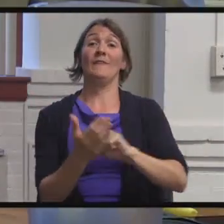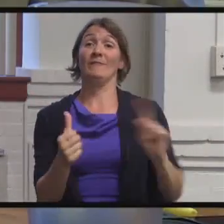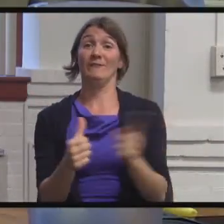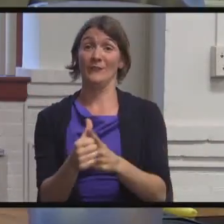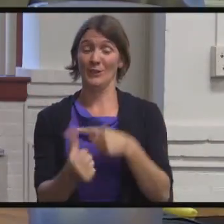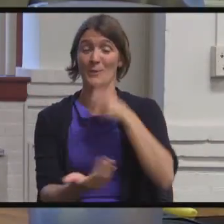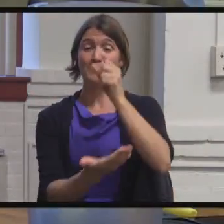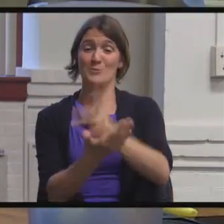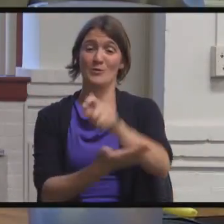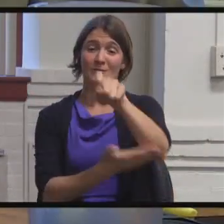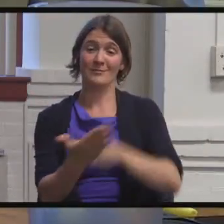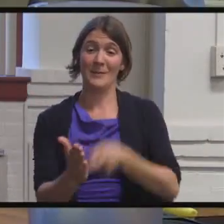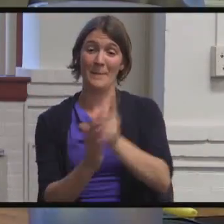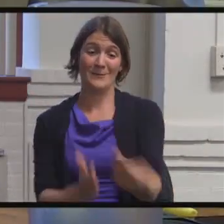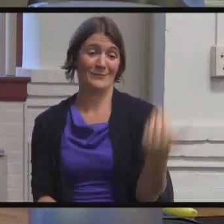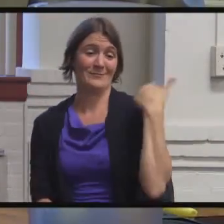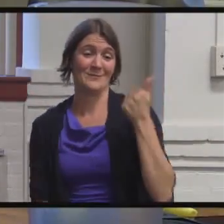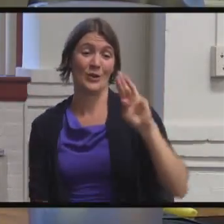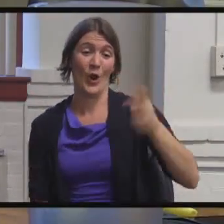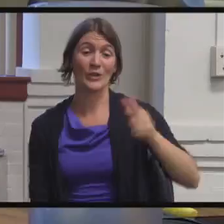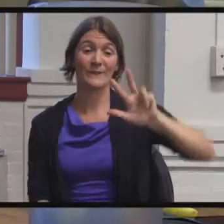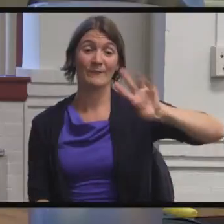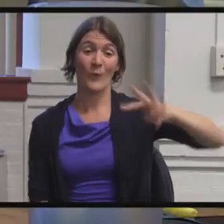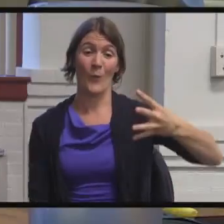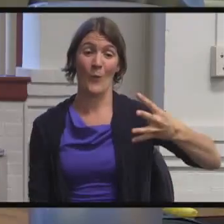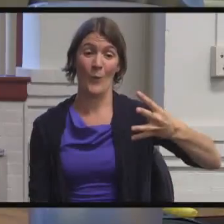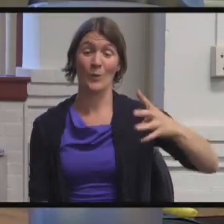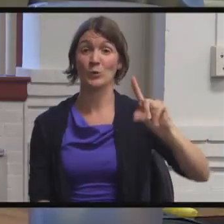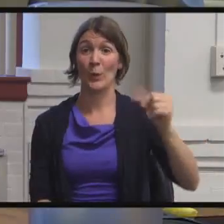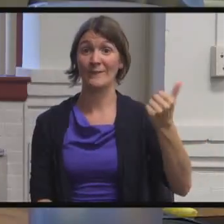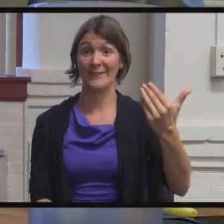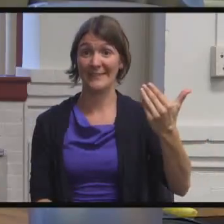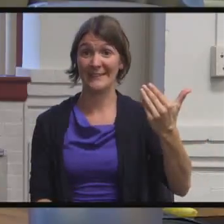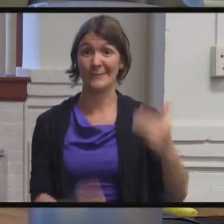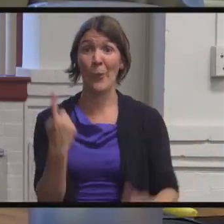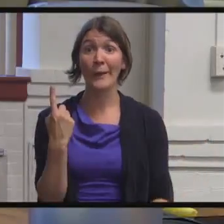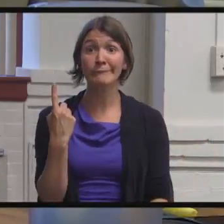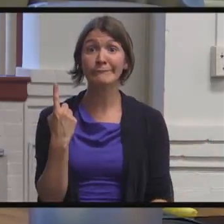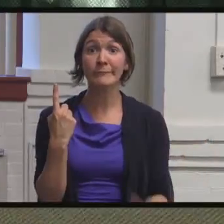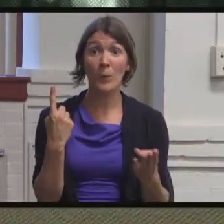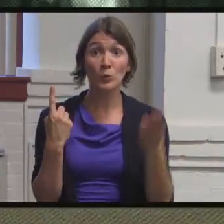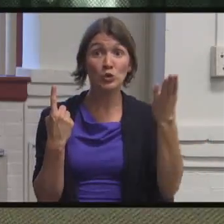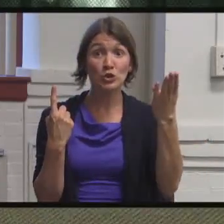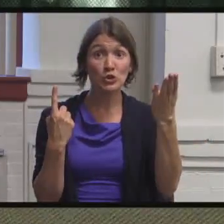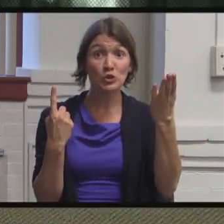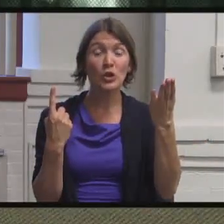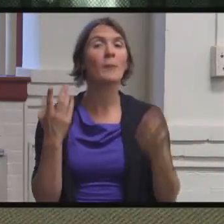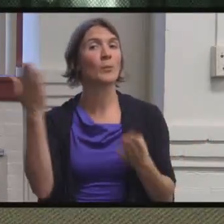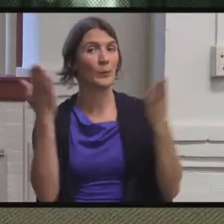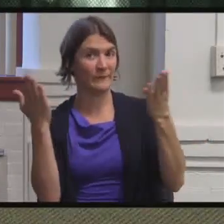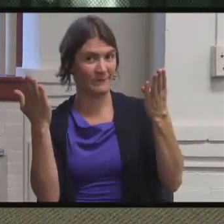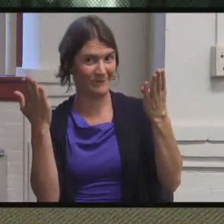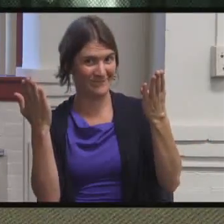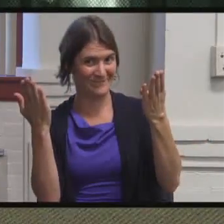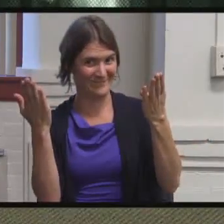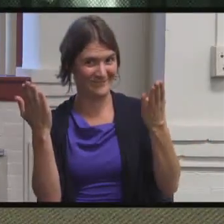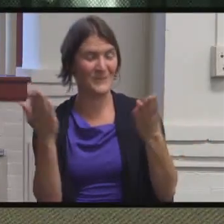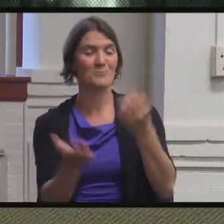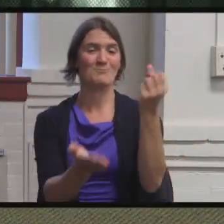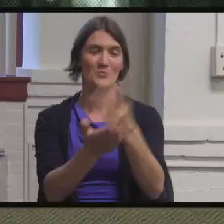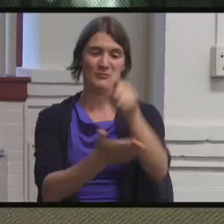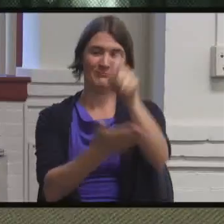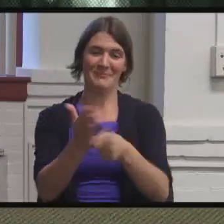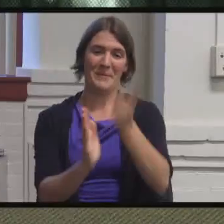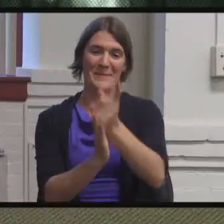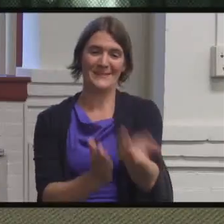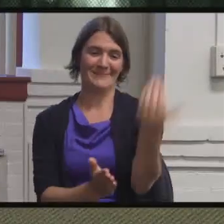to approve the meeting minutes from August 4th of 2015. Do we have a motion? So moved. We have a motion to approve